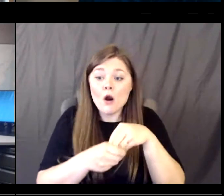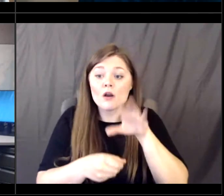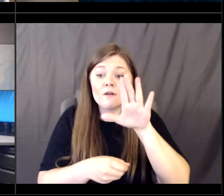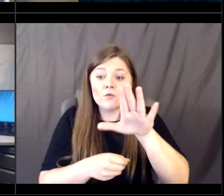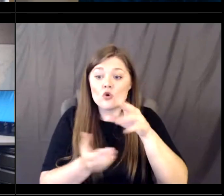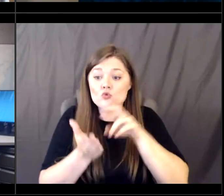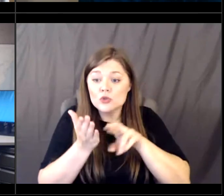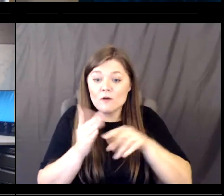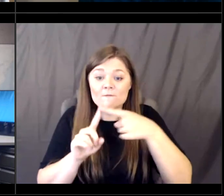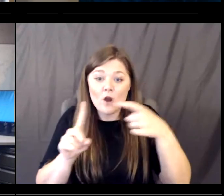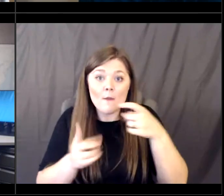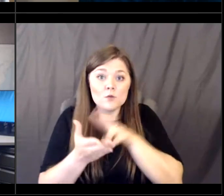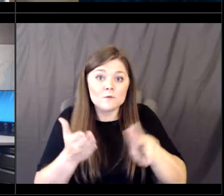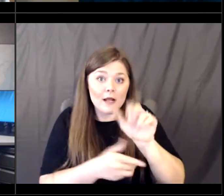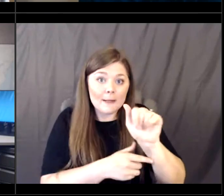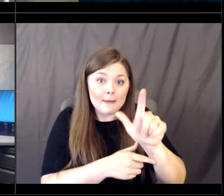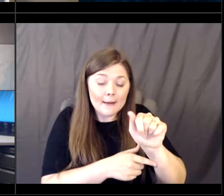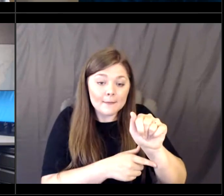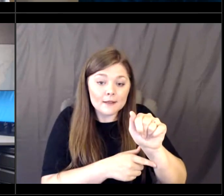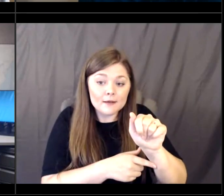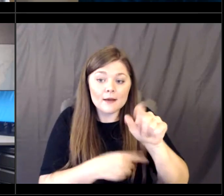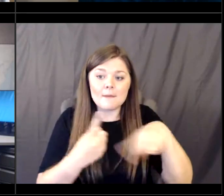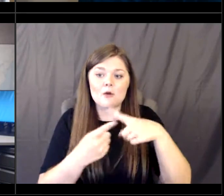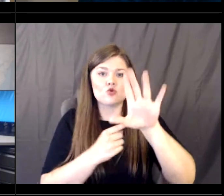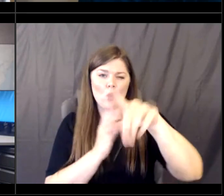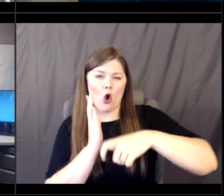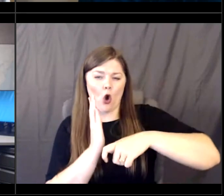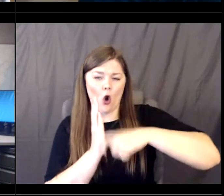of Alabama? I think respective to your article.